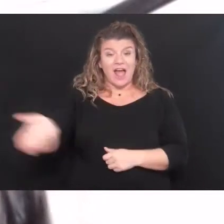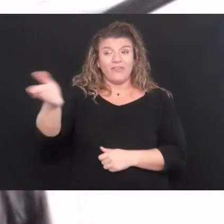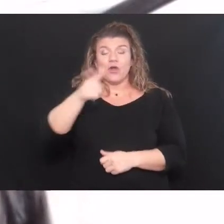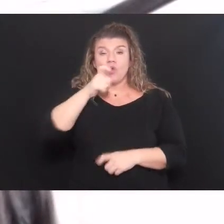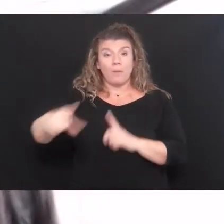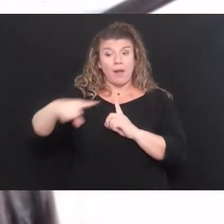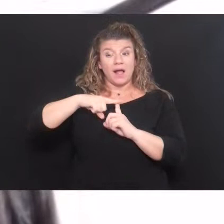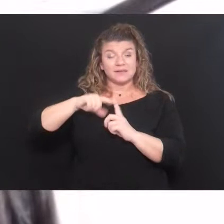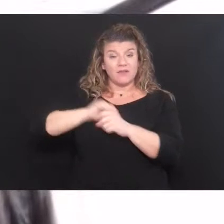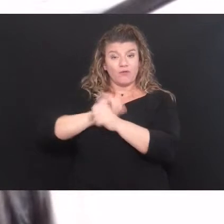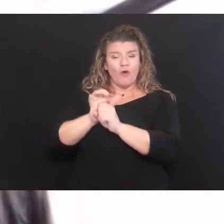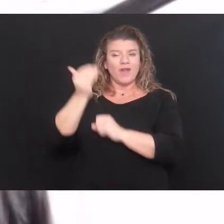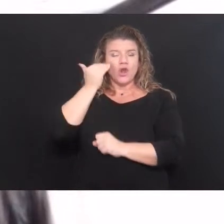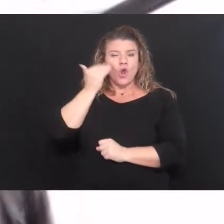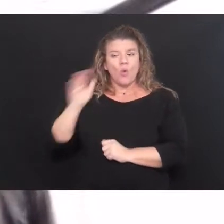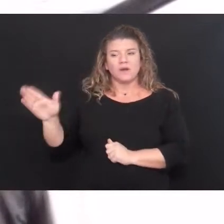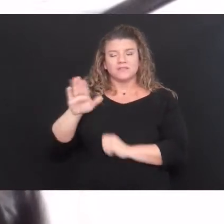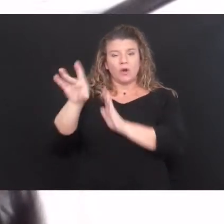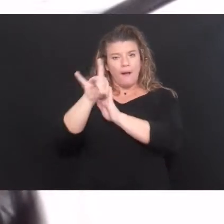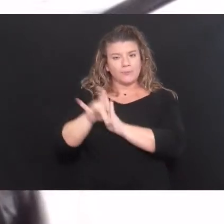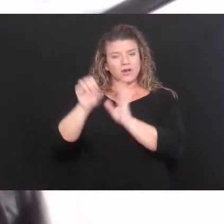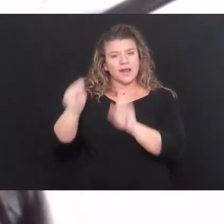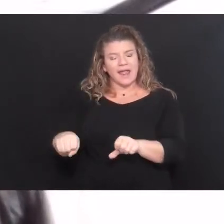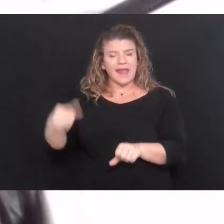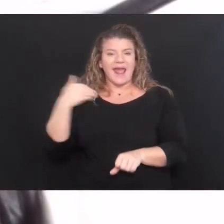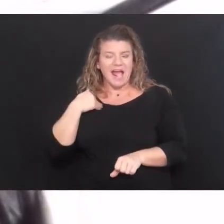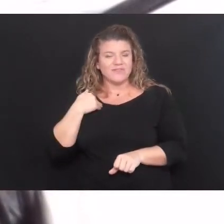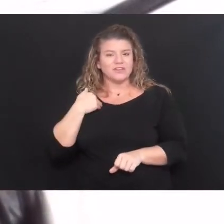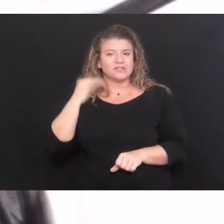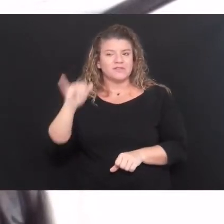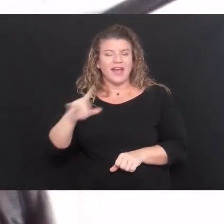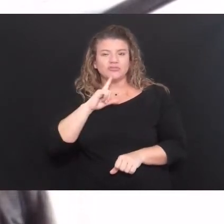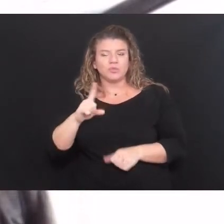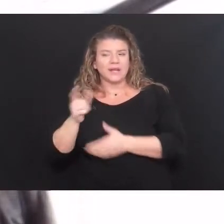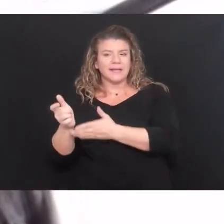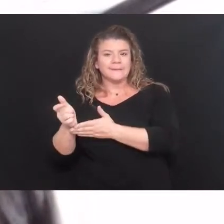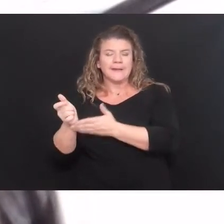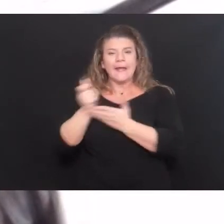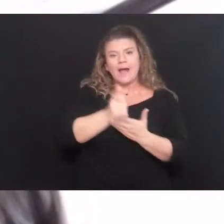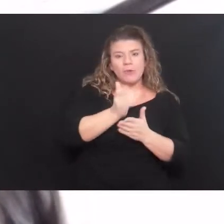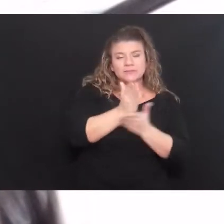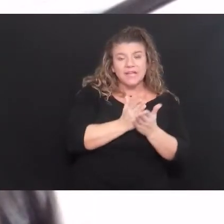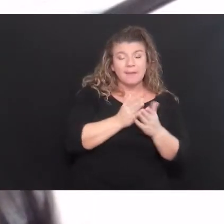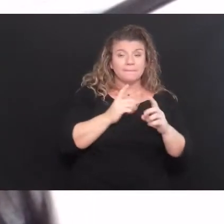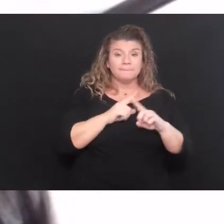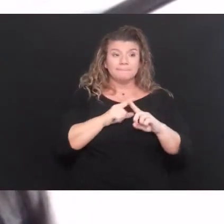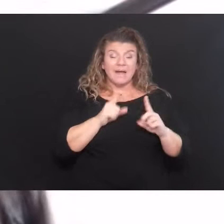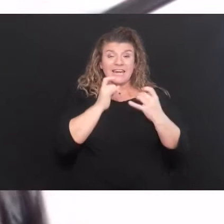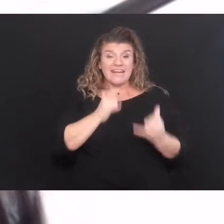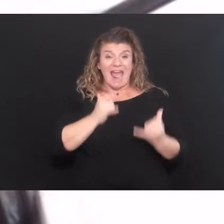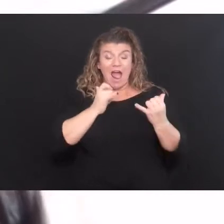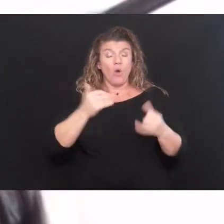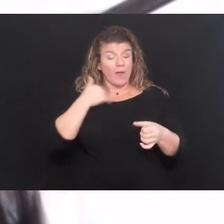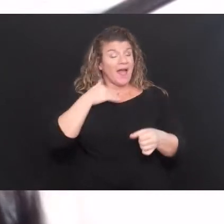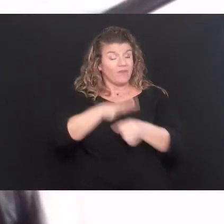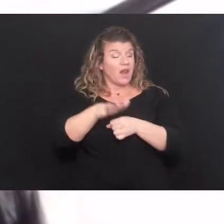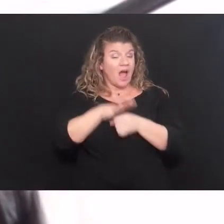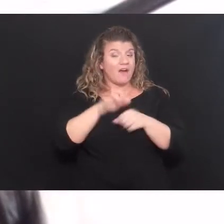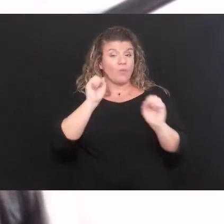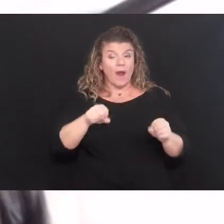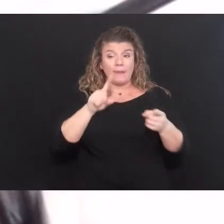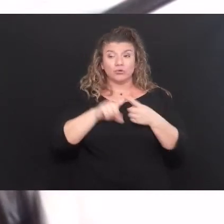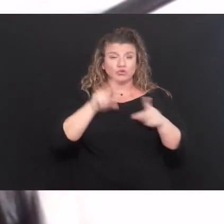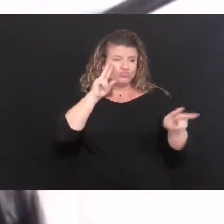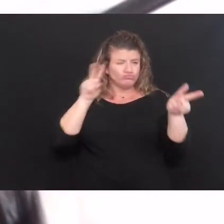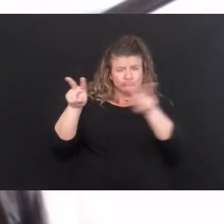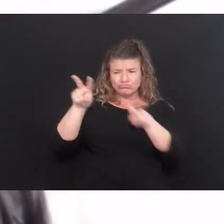that it's an option for them to have it. So I think that's why the demand has increased across the state. But for now, we do have enough that we're able to kind of shift